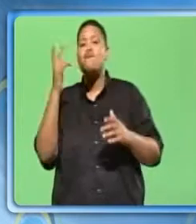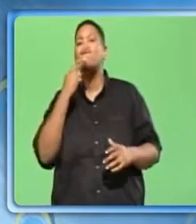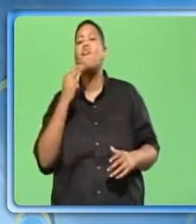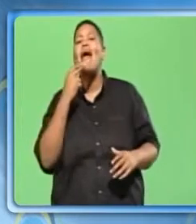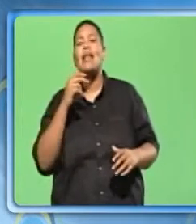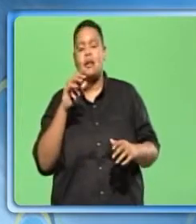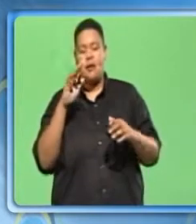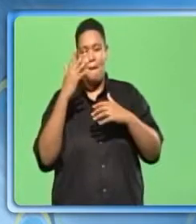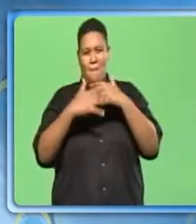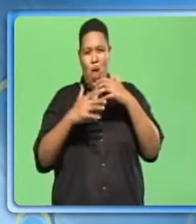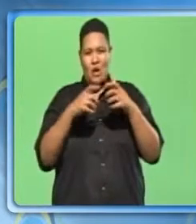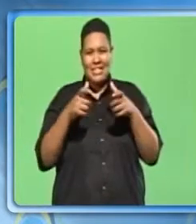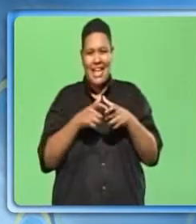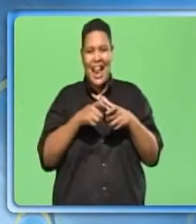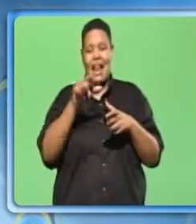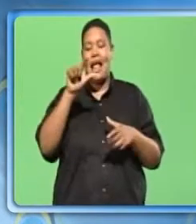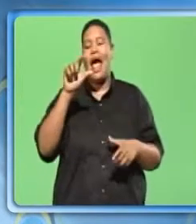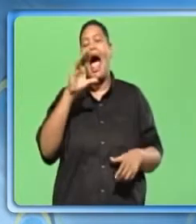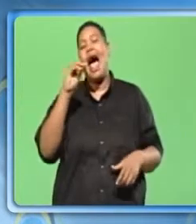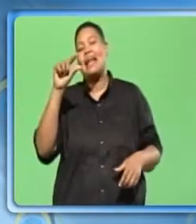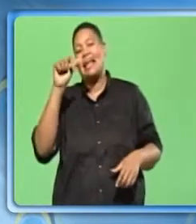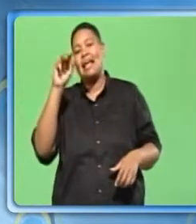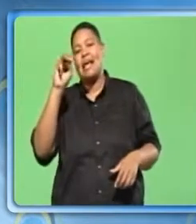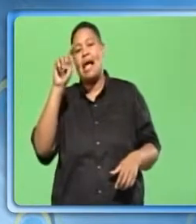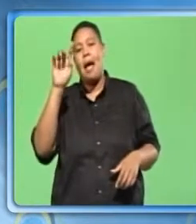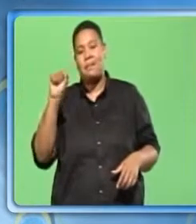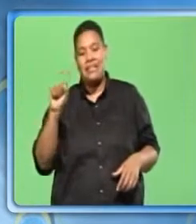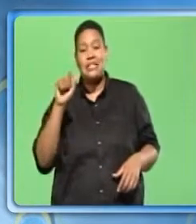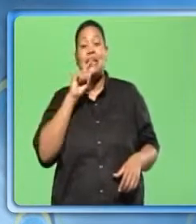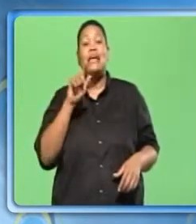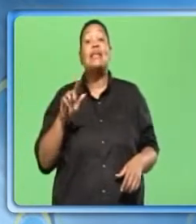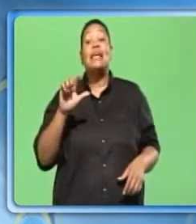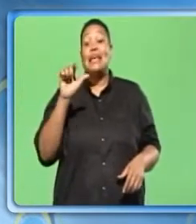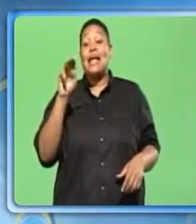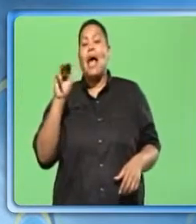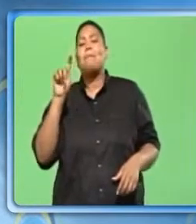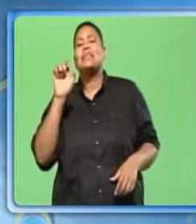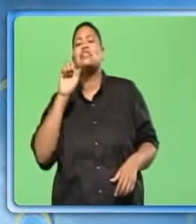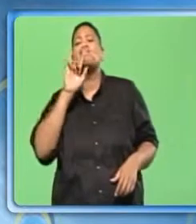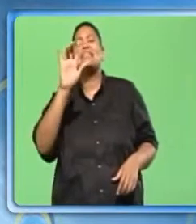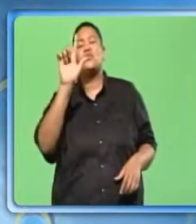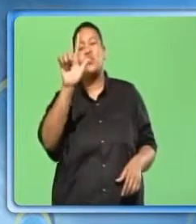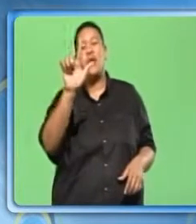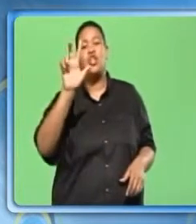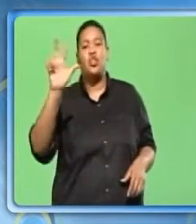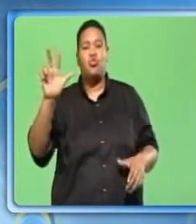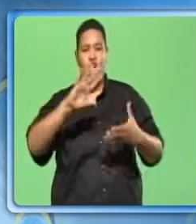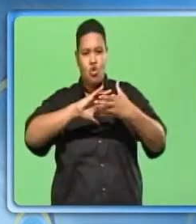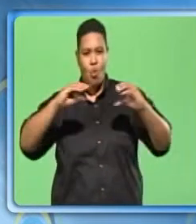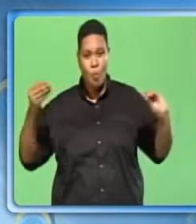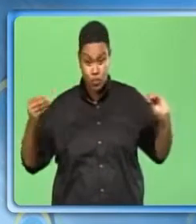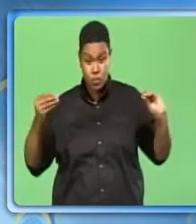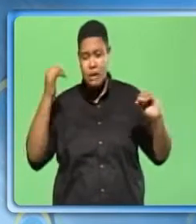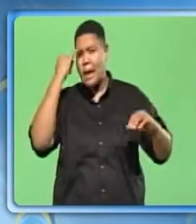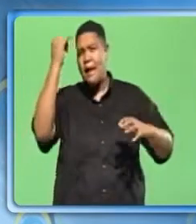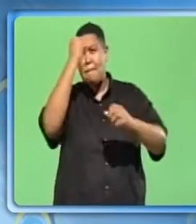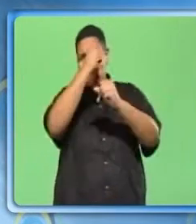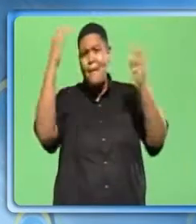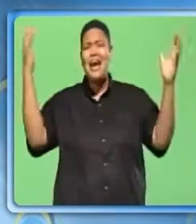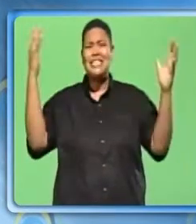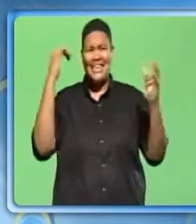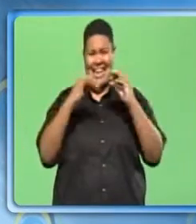In gametes, sex cells, there are 23 chromosomes. Can you imagine what would result if gametes